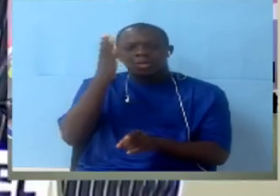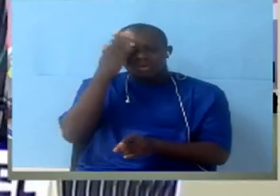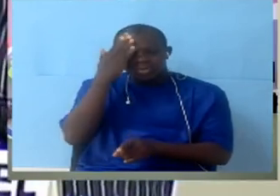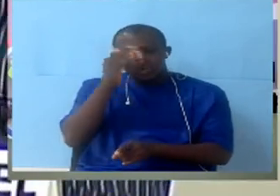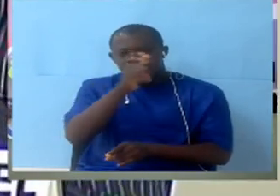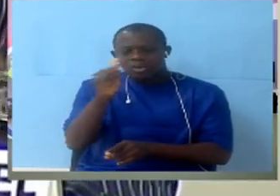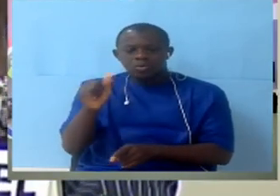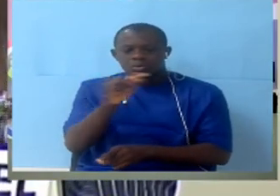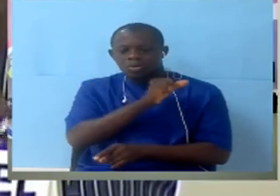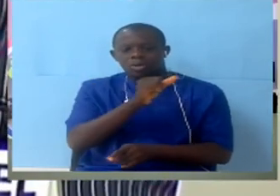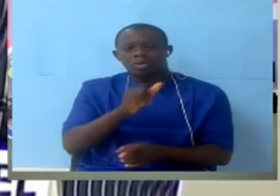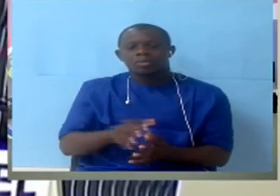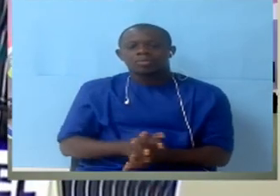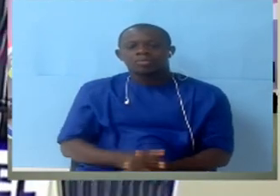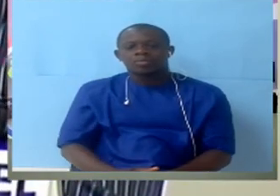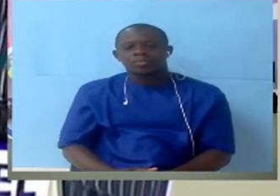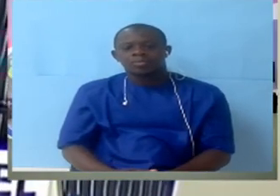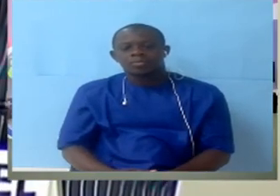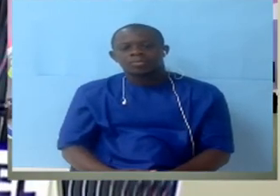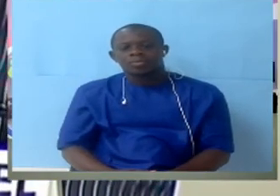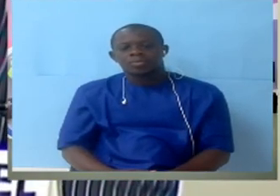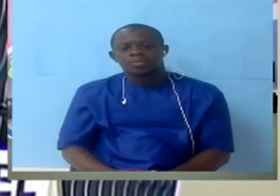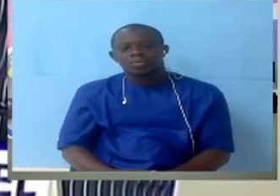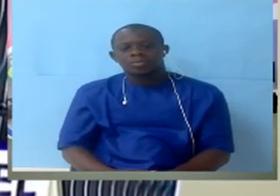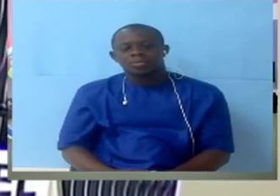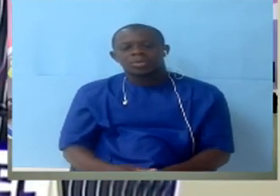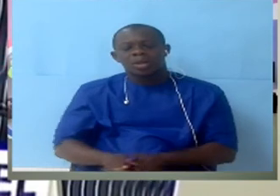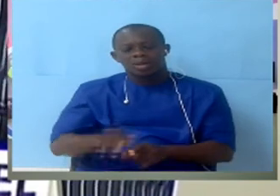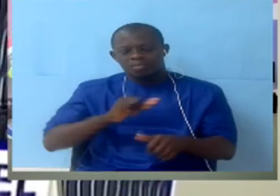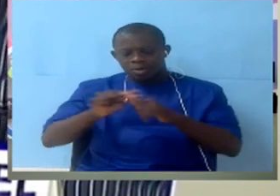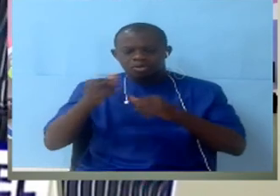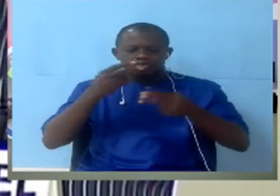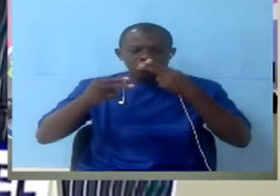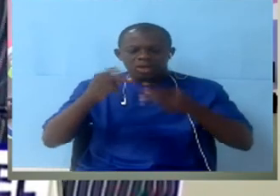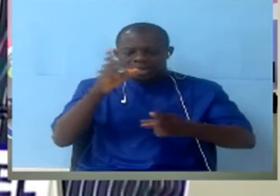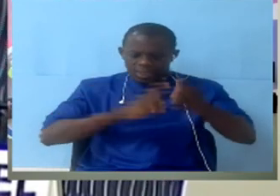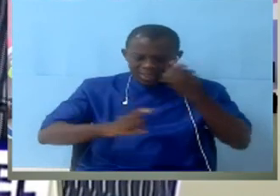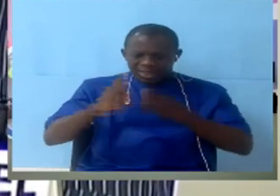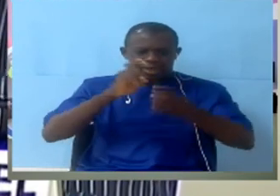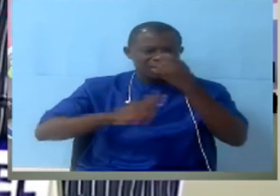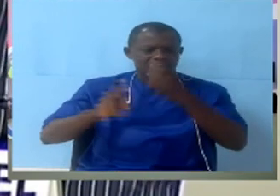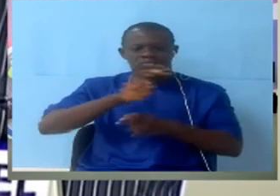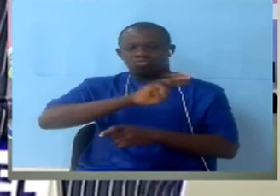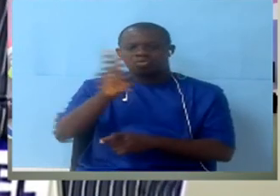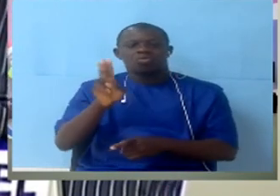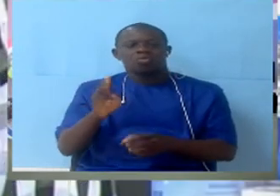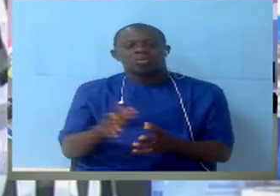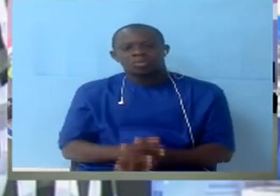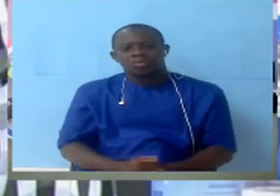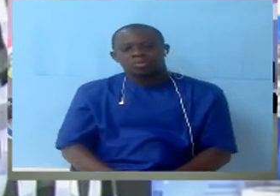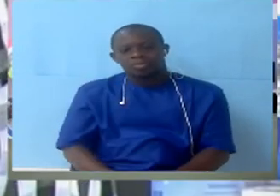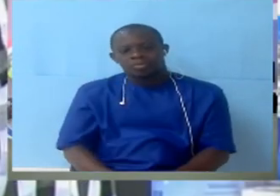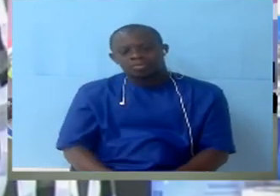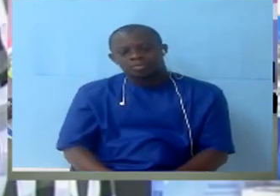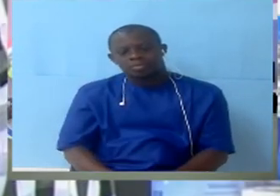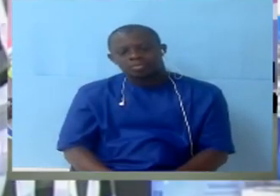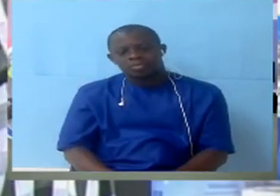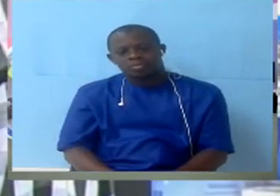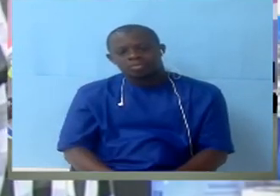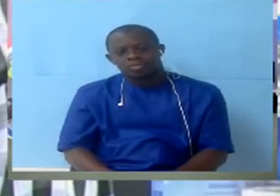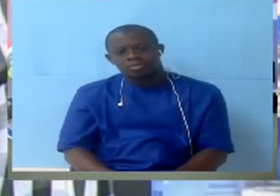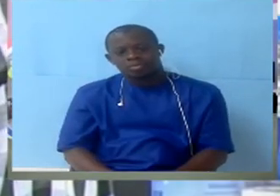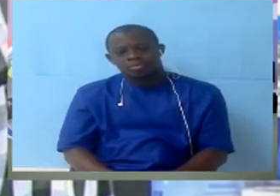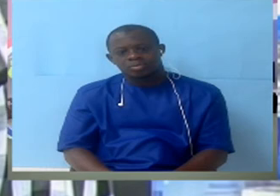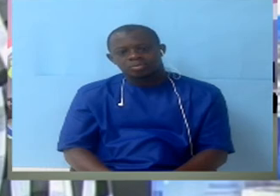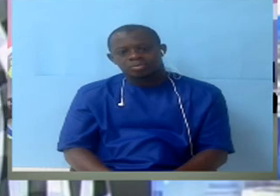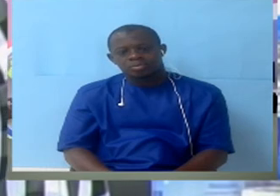ñolon ne just kuma say kan say kan avoid the repetition kuma say kan say kan ko yole bula kato be mendi lale ne